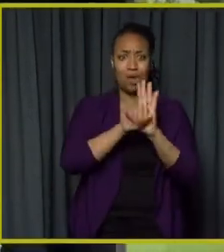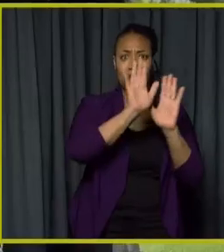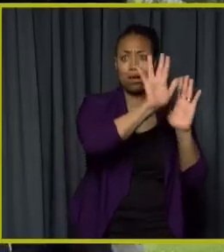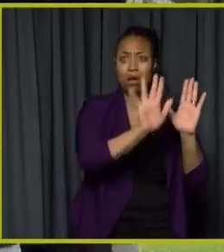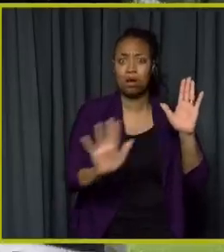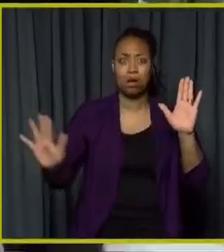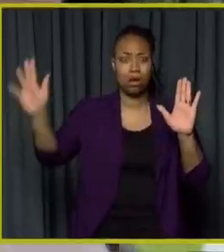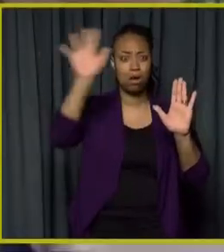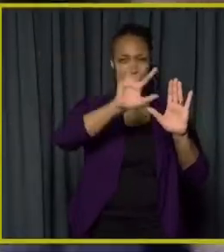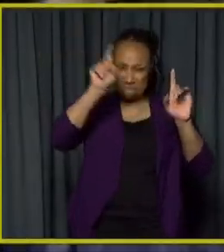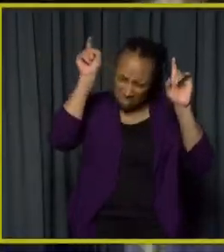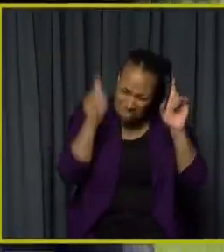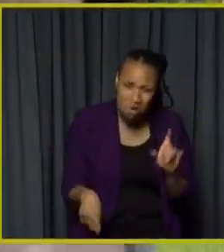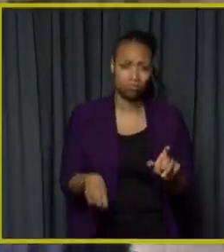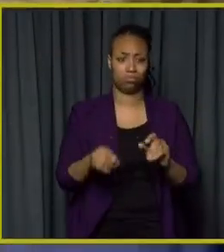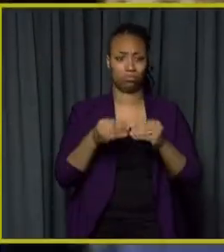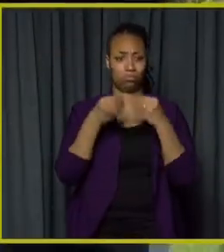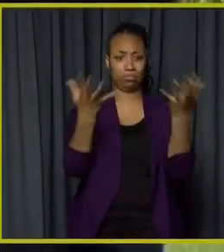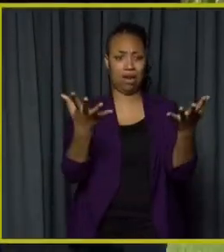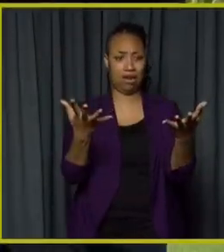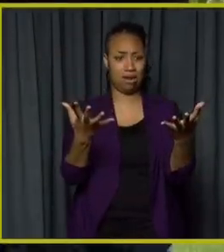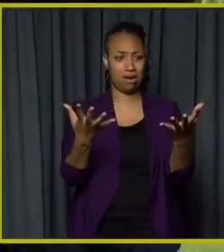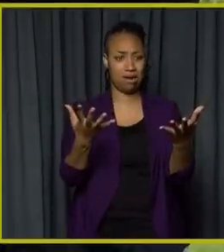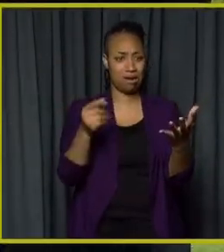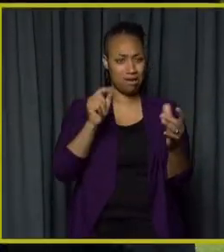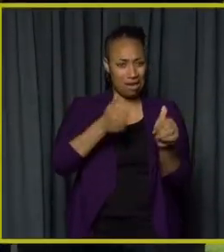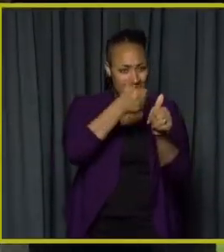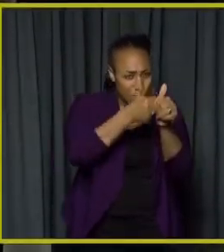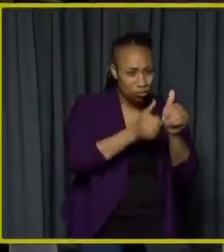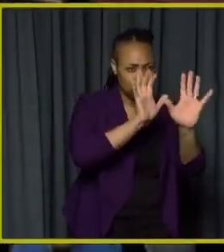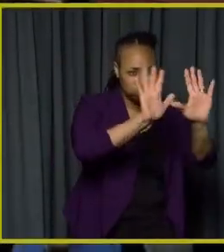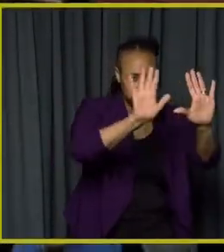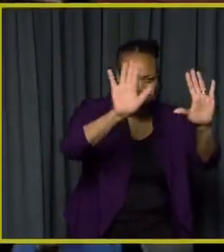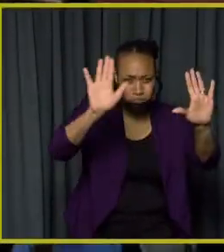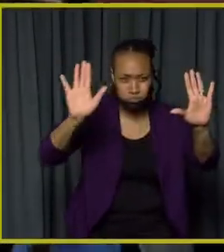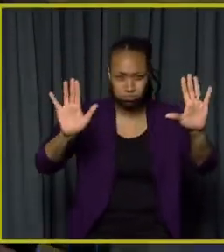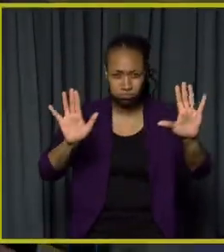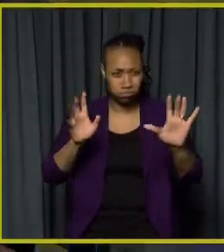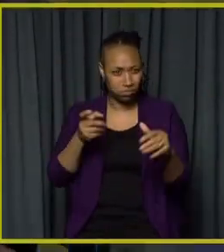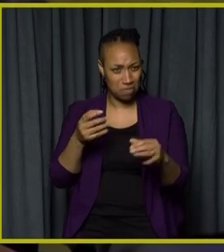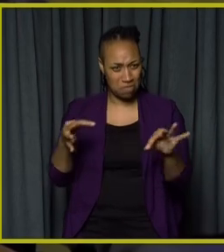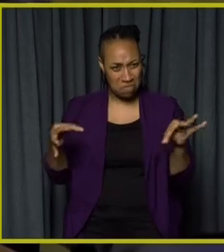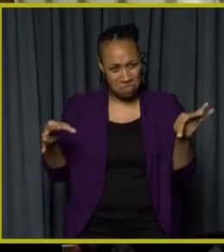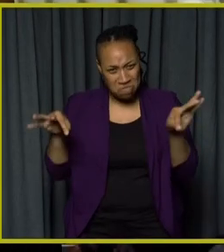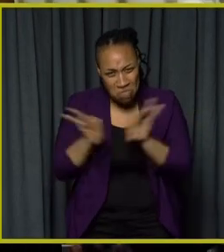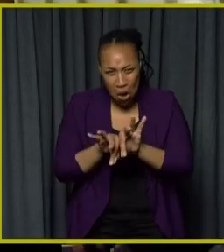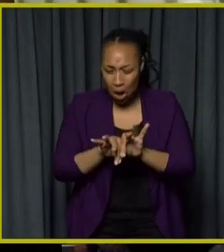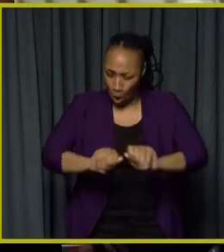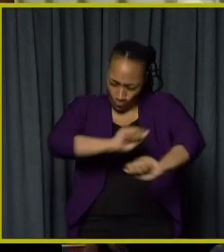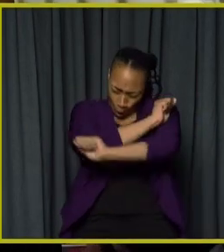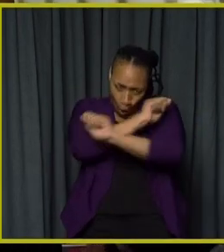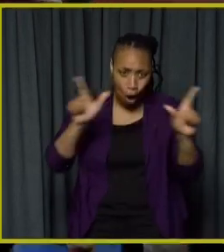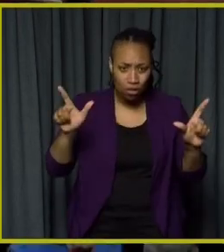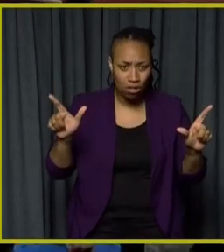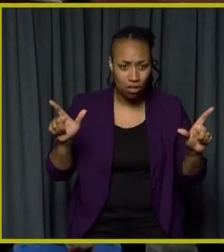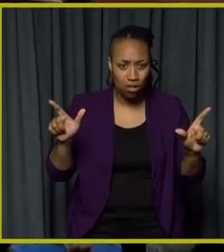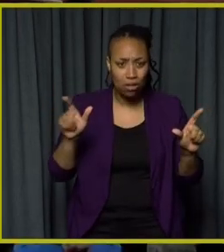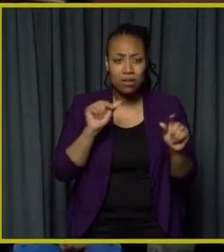single-payer universal health care, not for some, but for everybody.